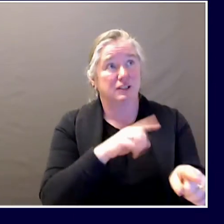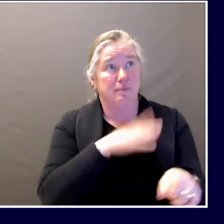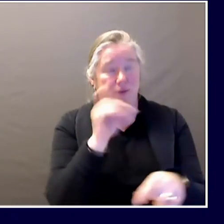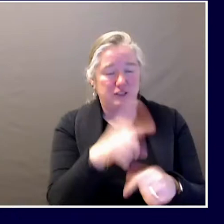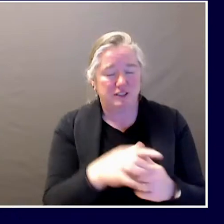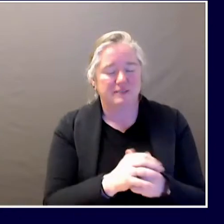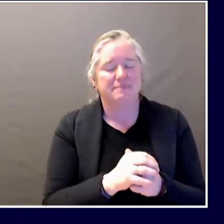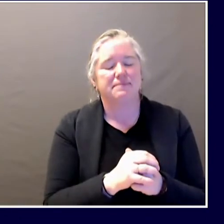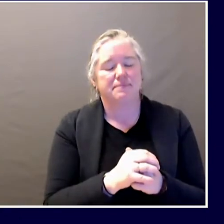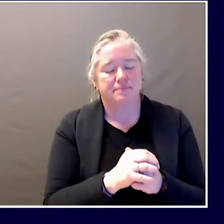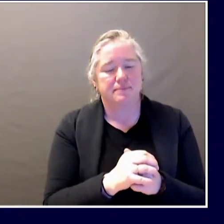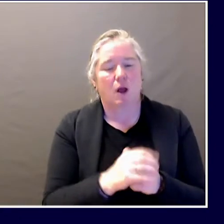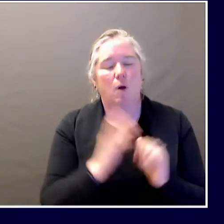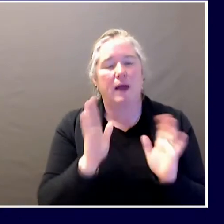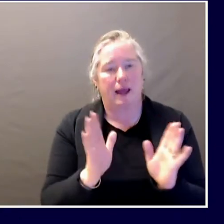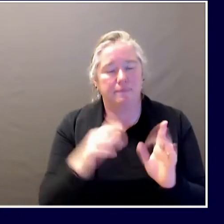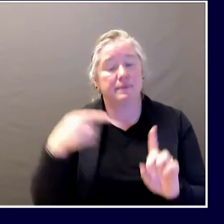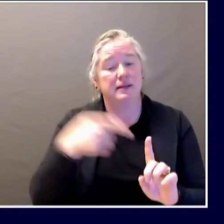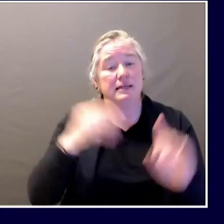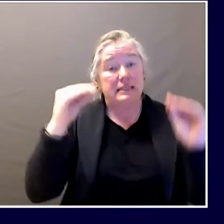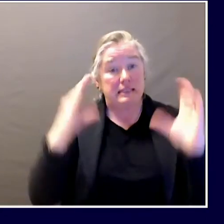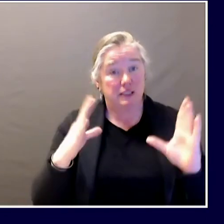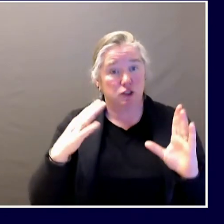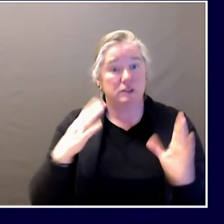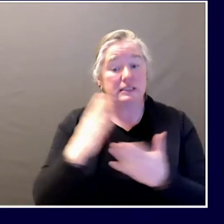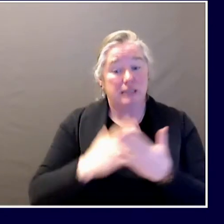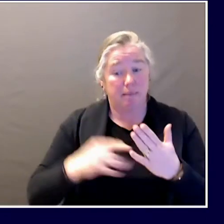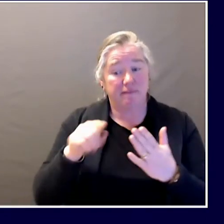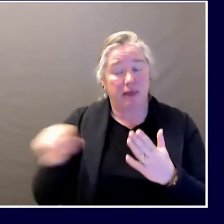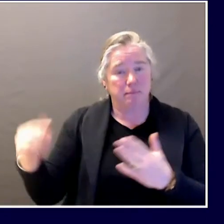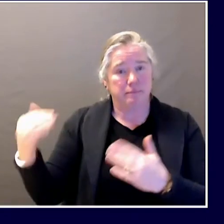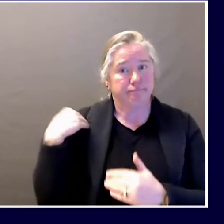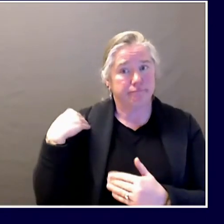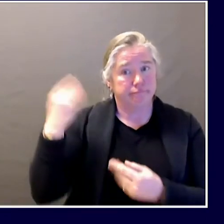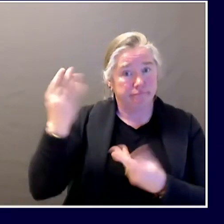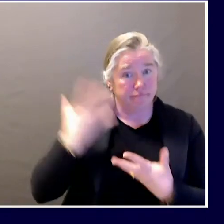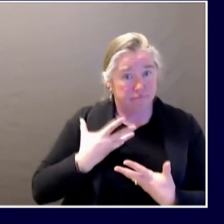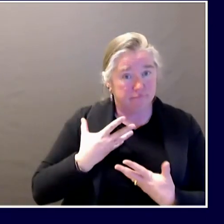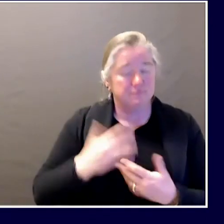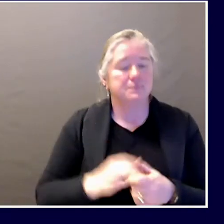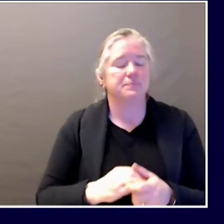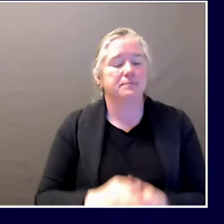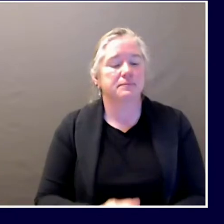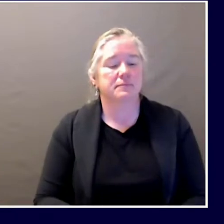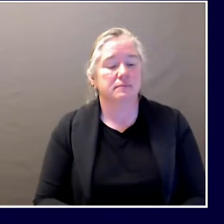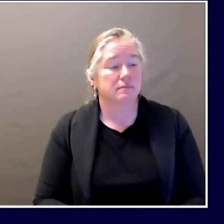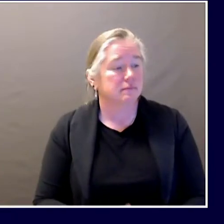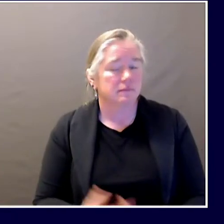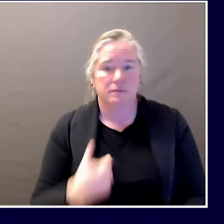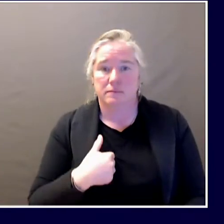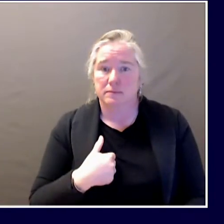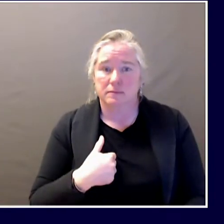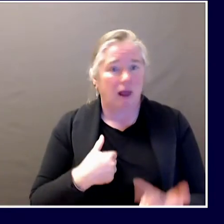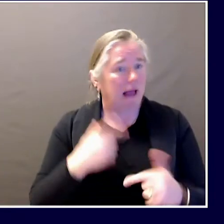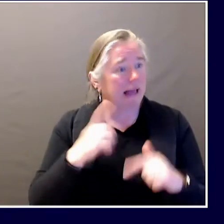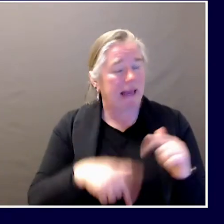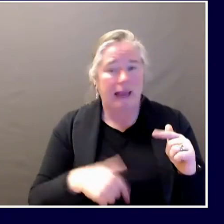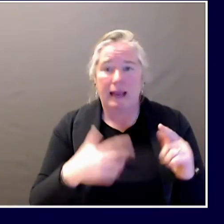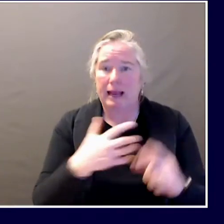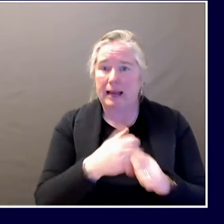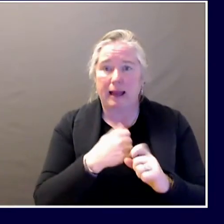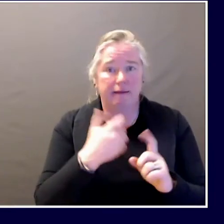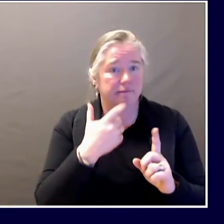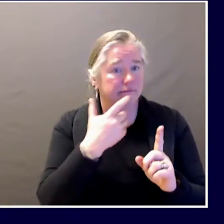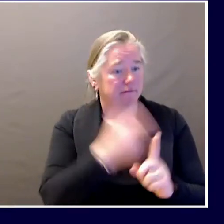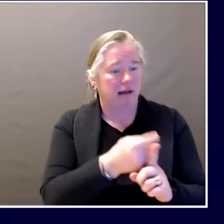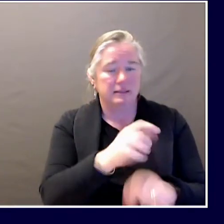speaking of teachers, we've heard from some teachers who are having trouble even getting vaccinated. For example,